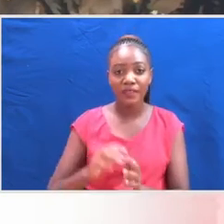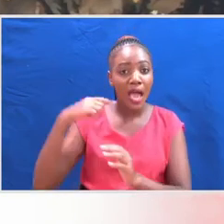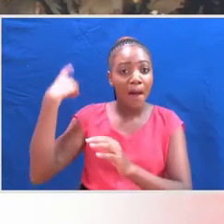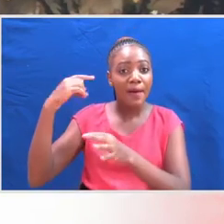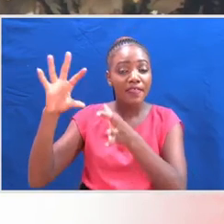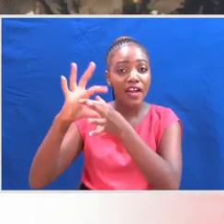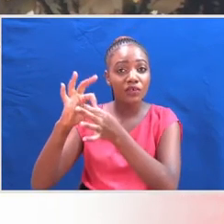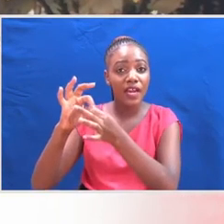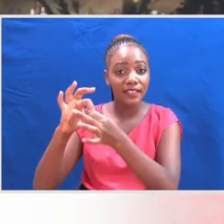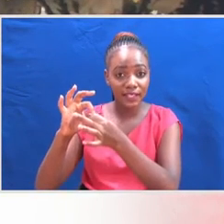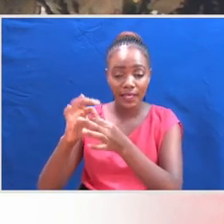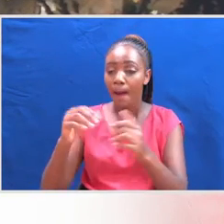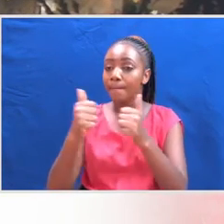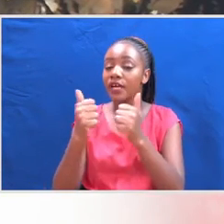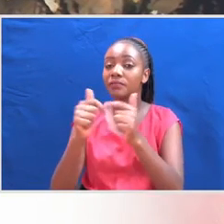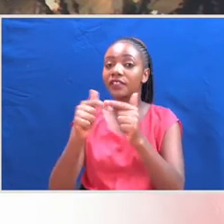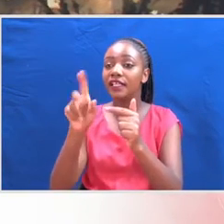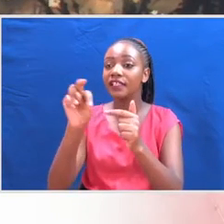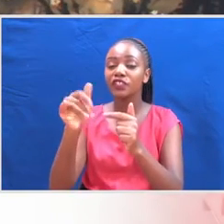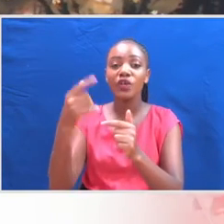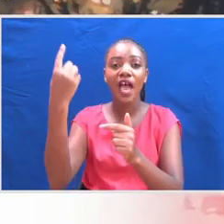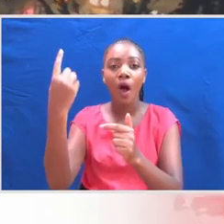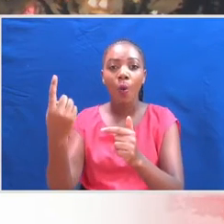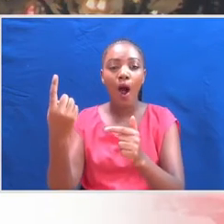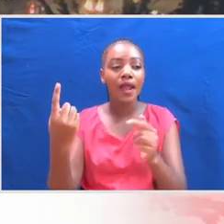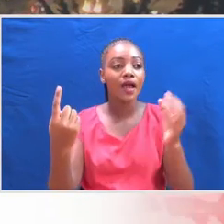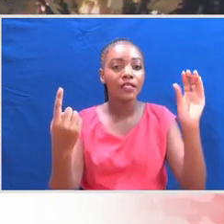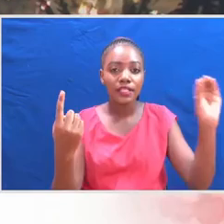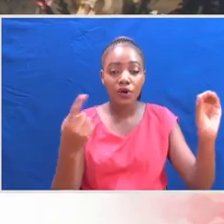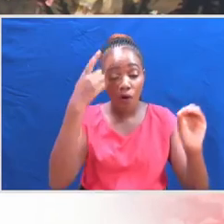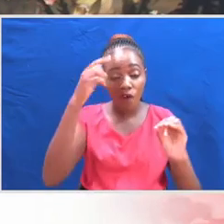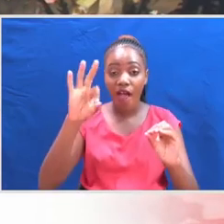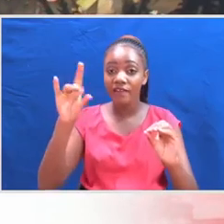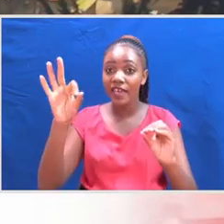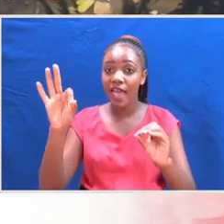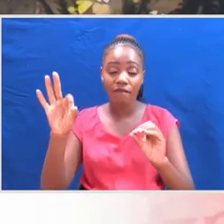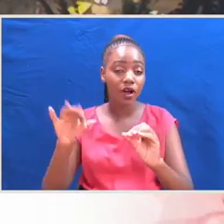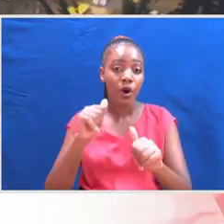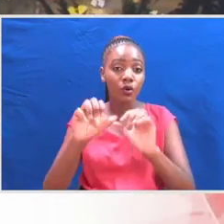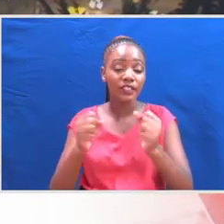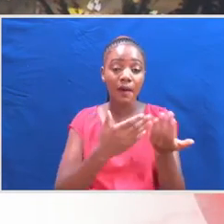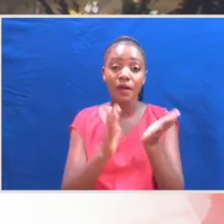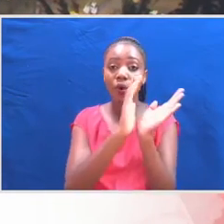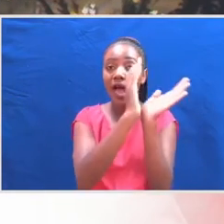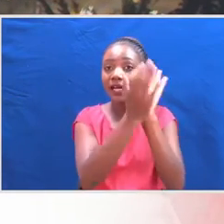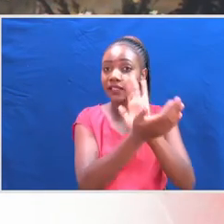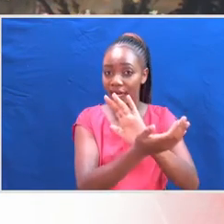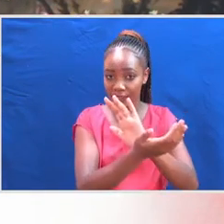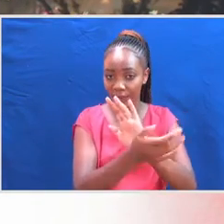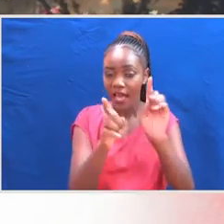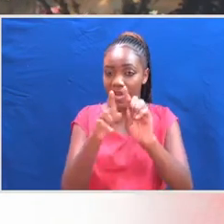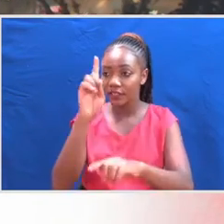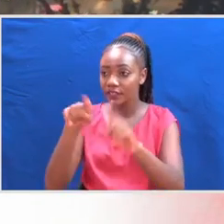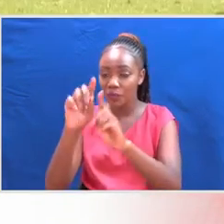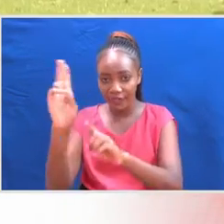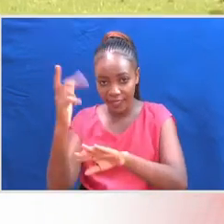United edged out Nzoia Sugar 1-0 in an FKF Premier League match at the Kasarani Stadium to pick up their second win of